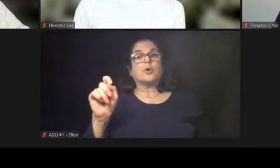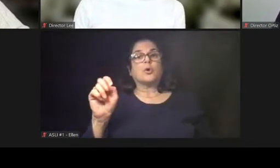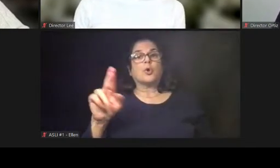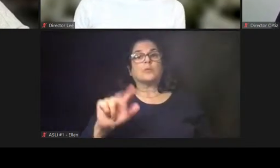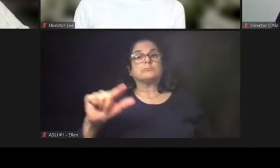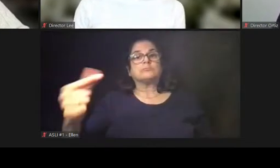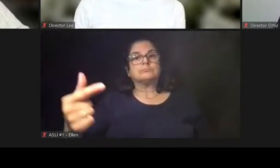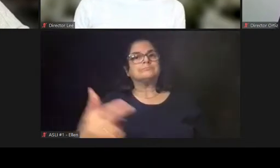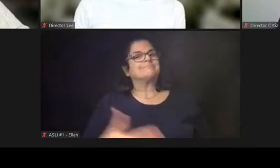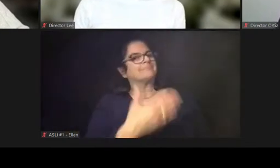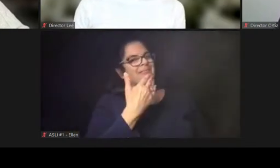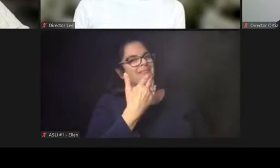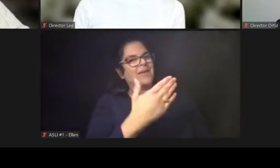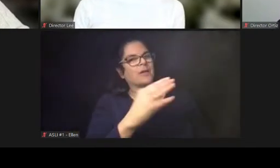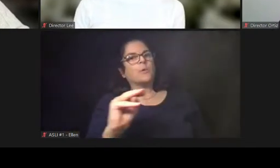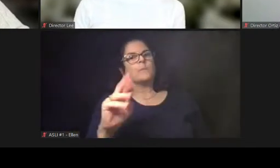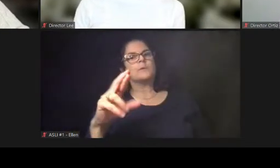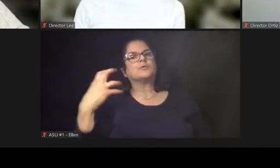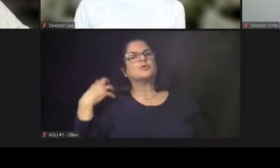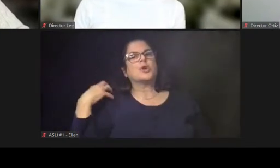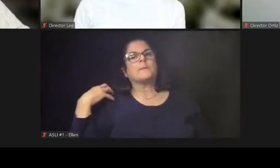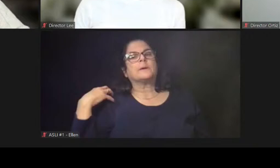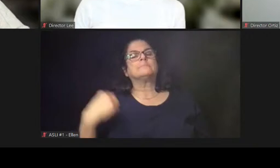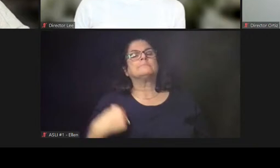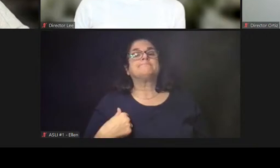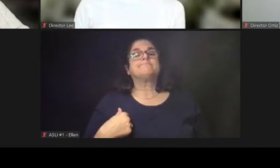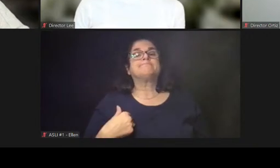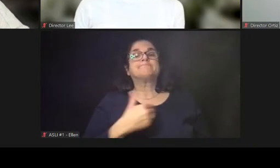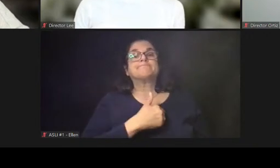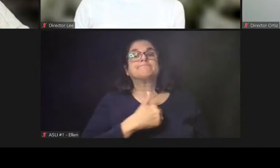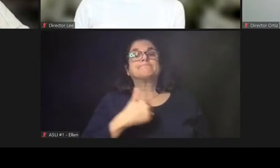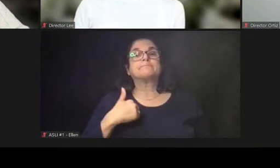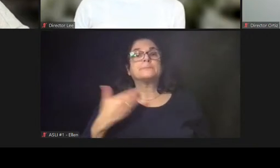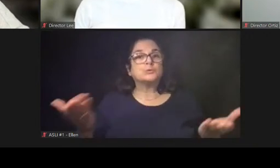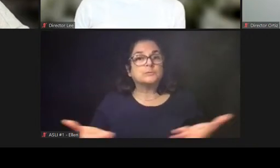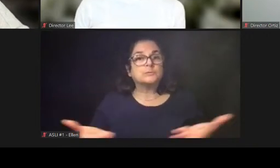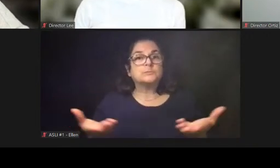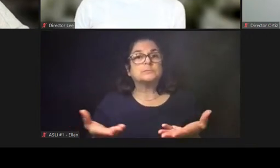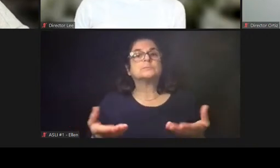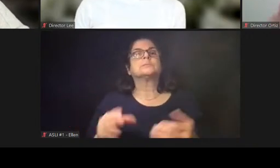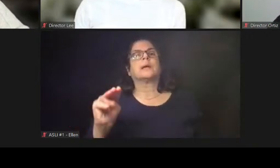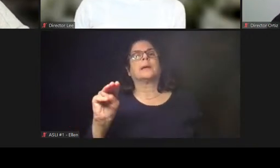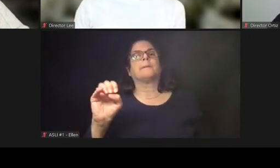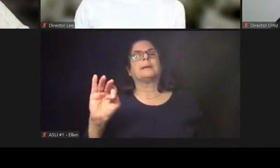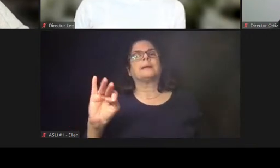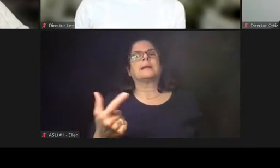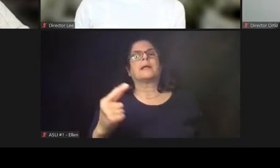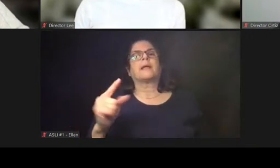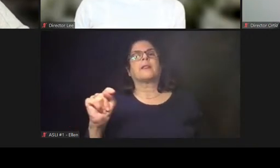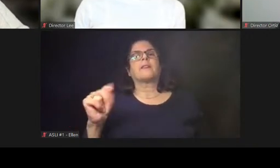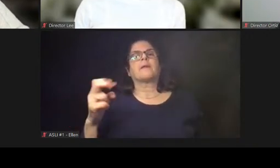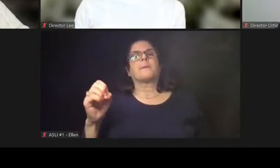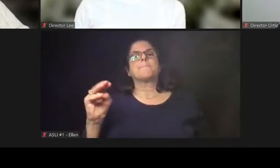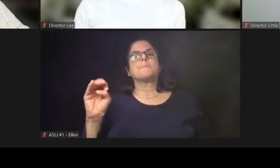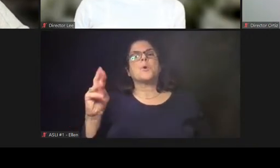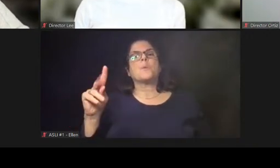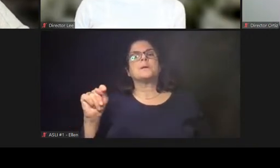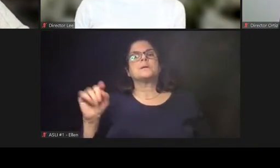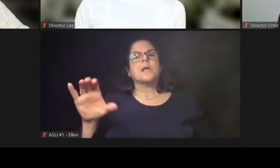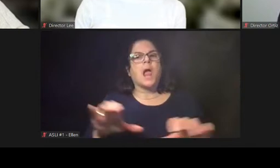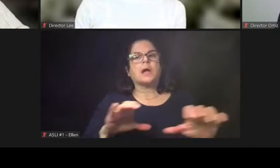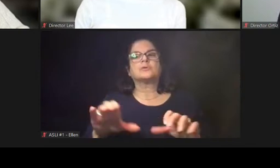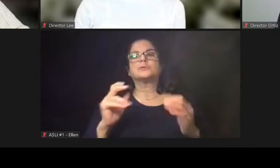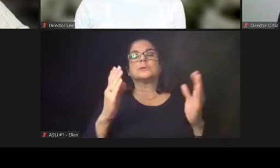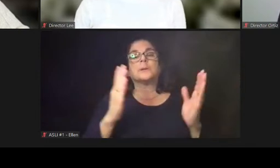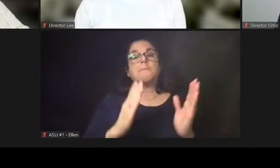Thank you, Mr. Chairman. Members of the board, today's Meeting the Moment Action Plan Progress Update reflects the